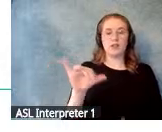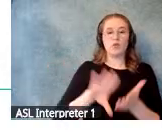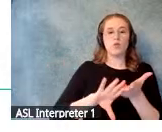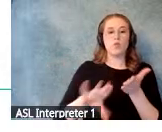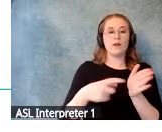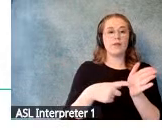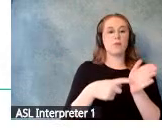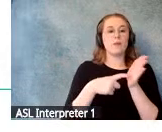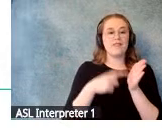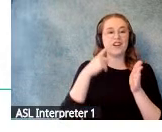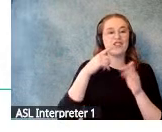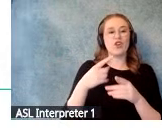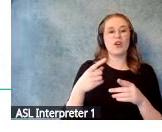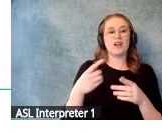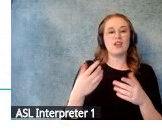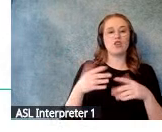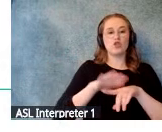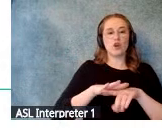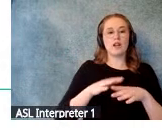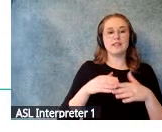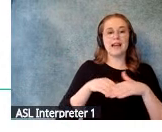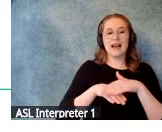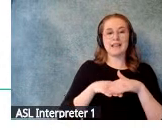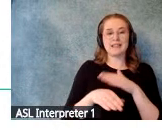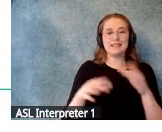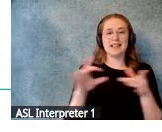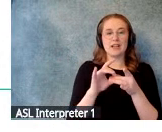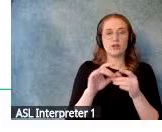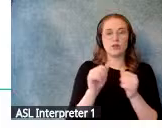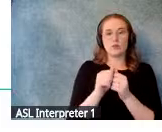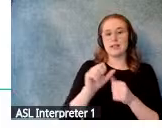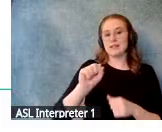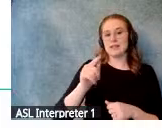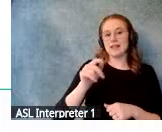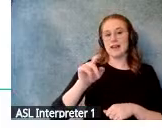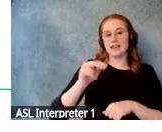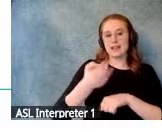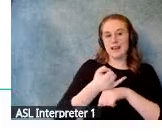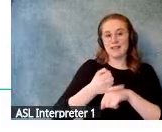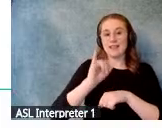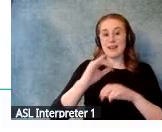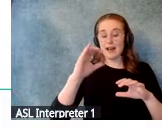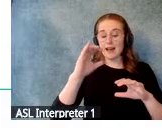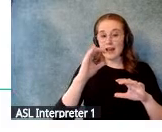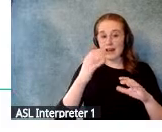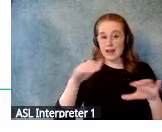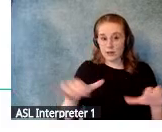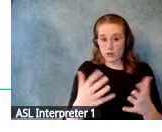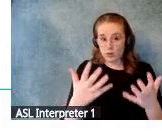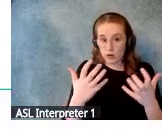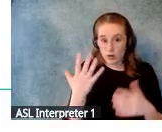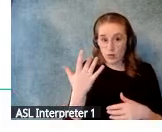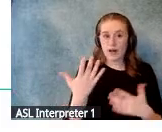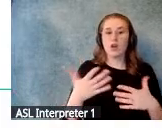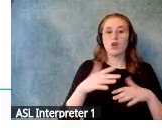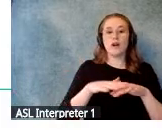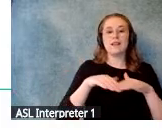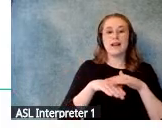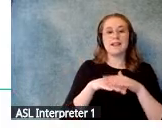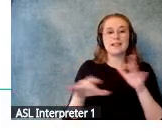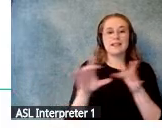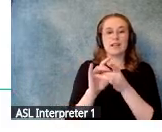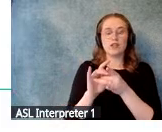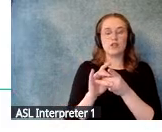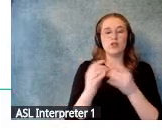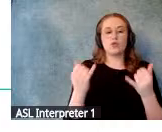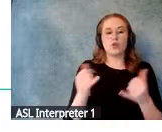waive a requirement for cross-access connections in Staten Island. This action is sought as cross-access connections to adjacent zoning lots are not